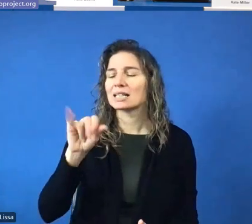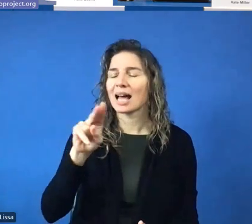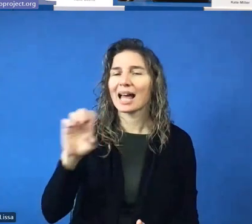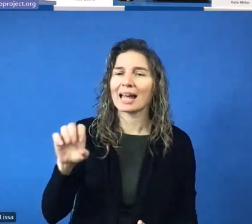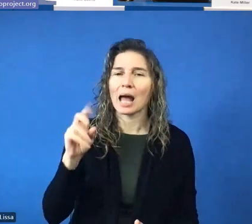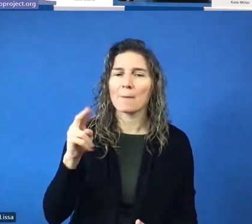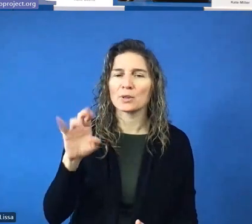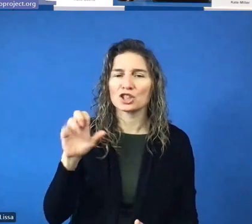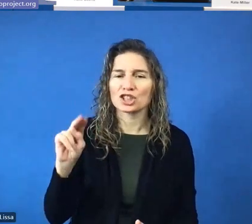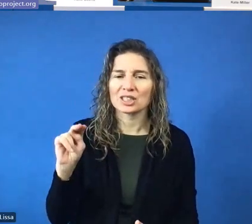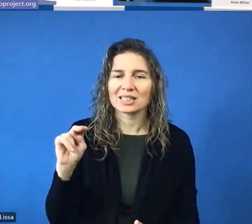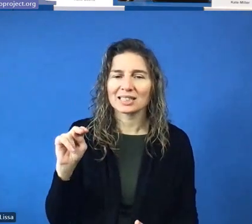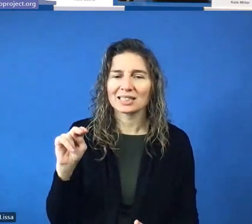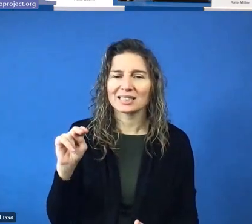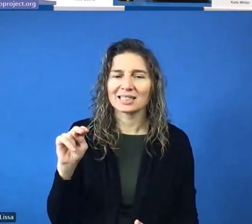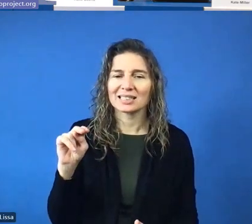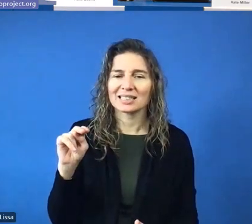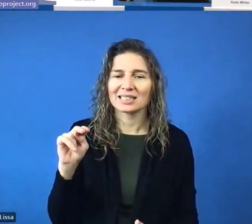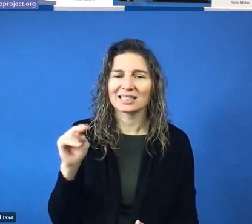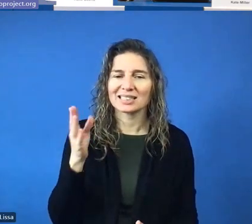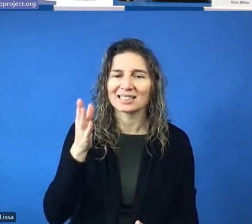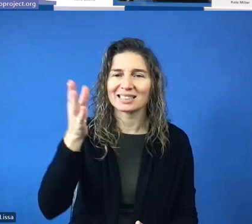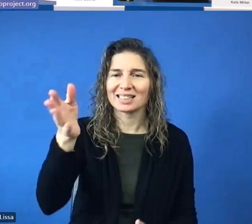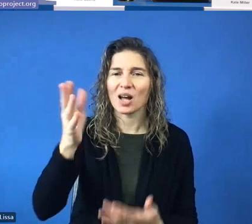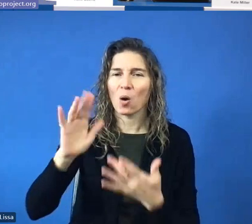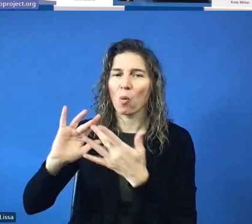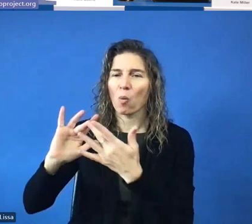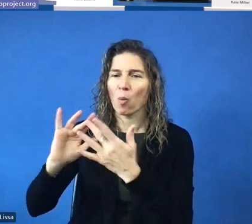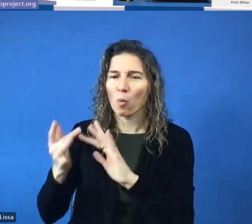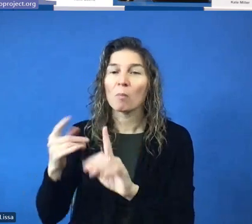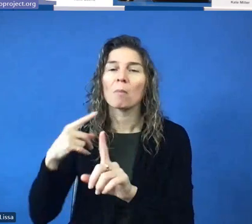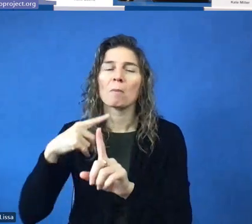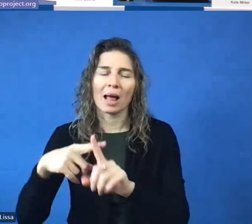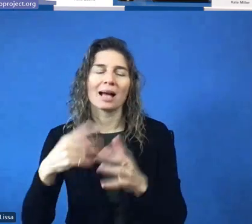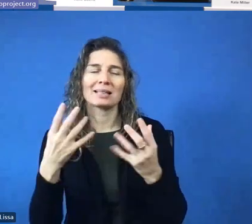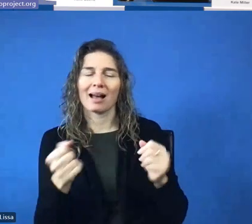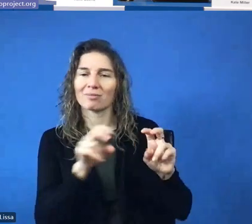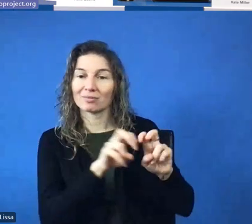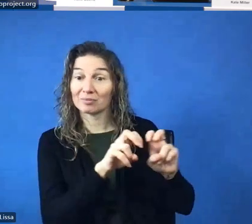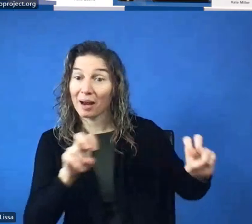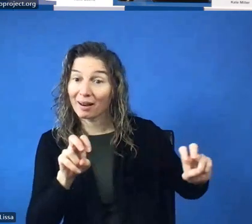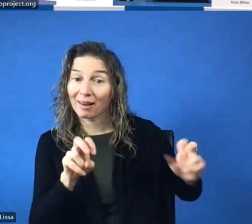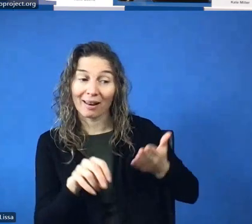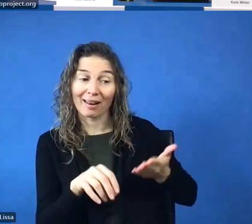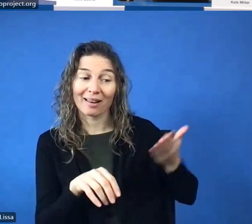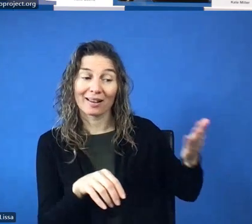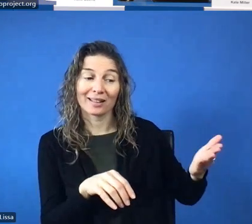and not forgetting that JVM G is also sitting here on the panel.